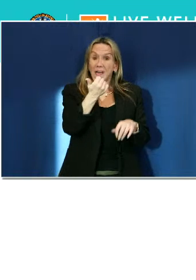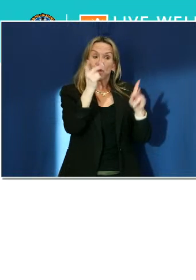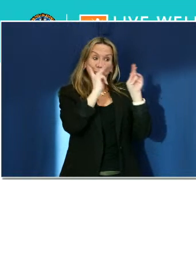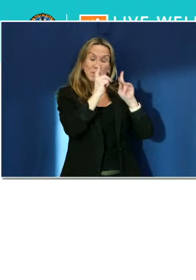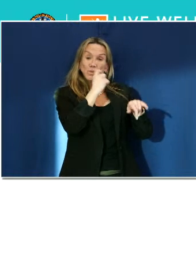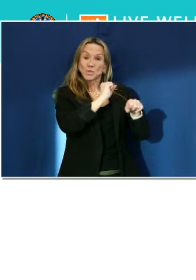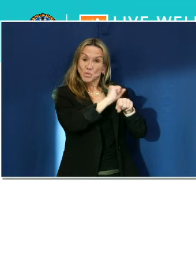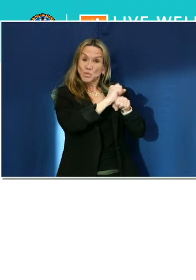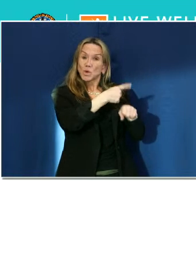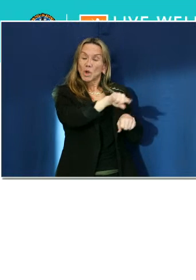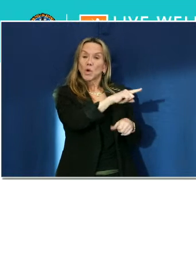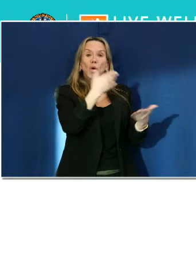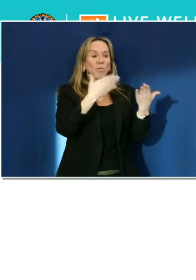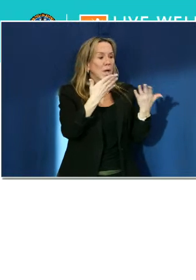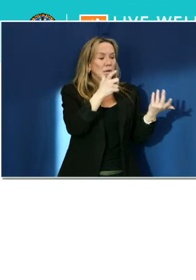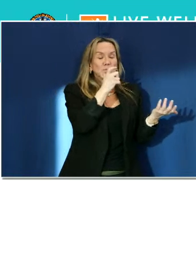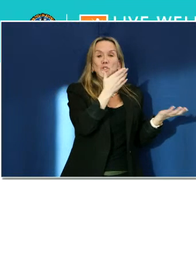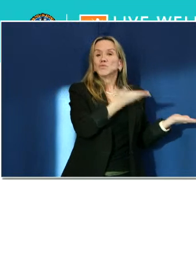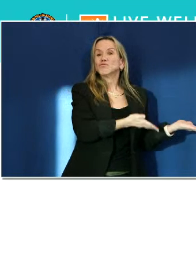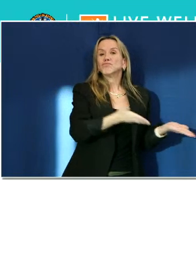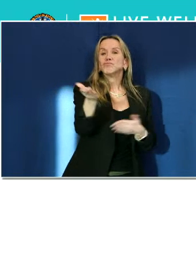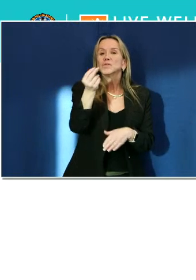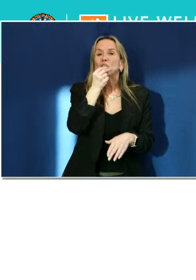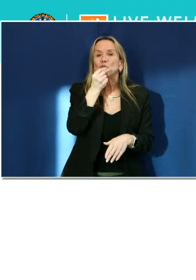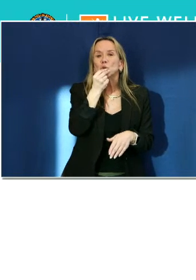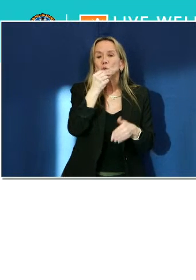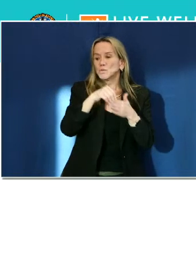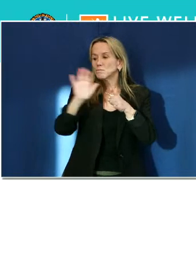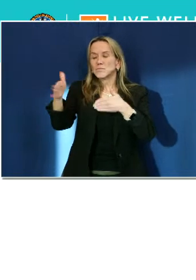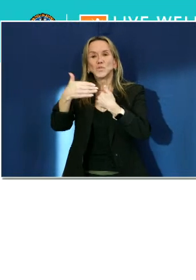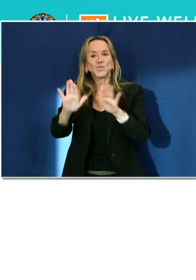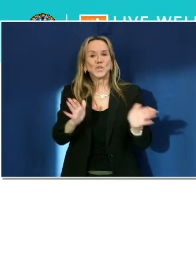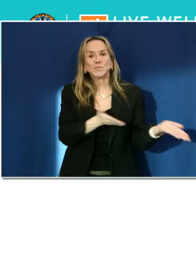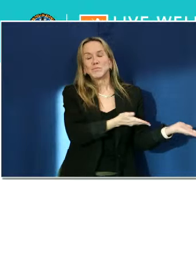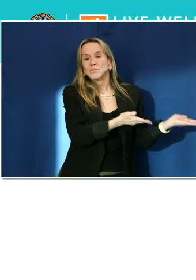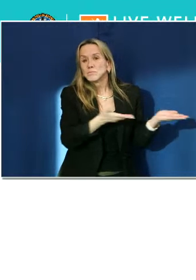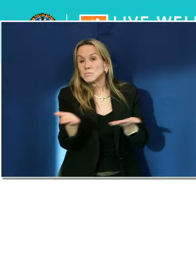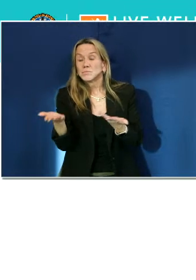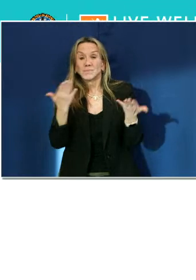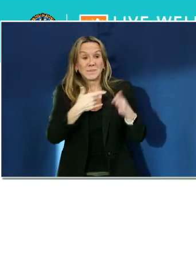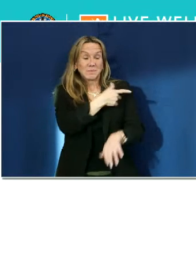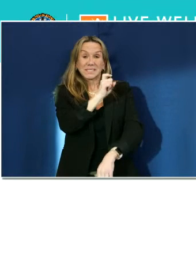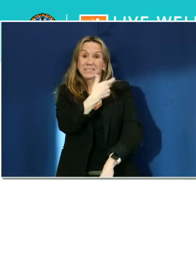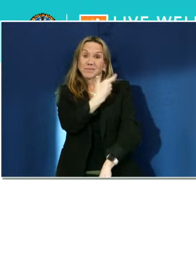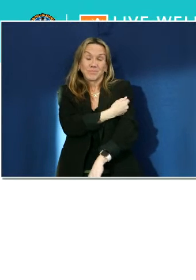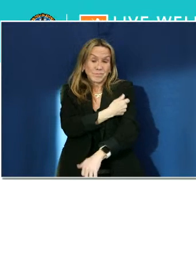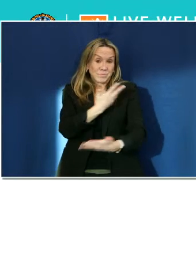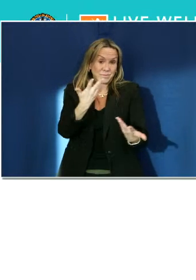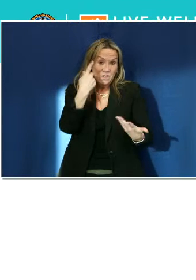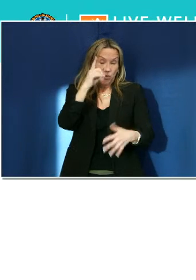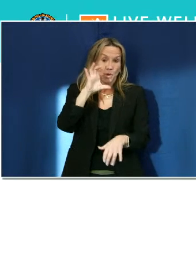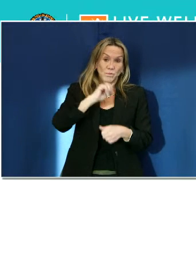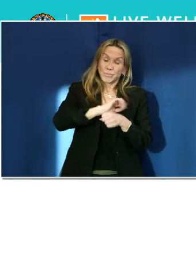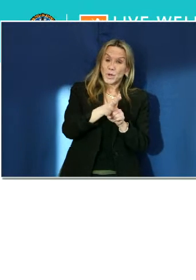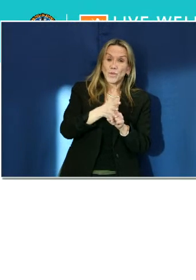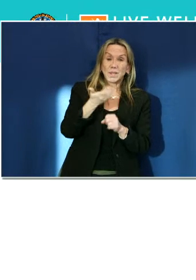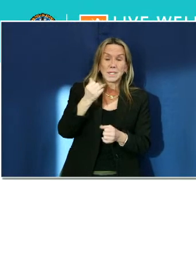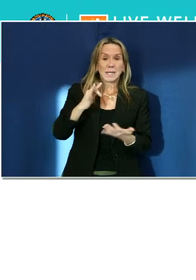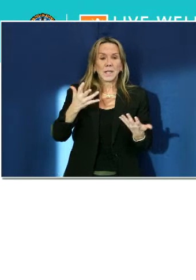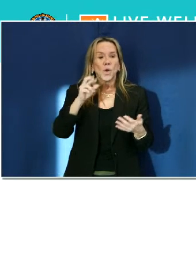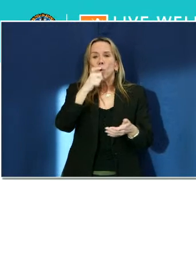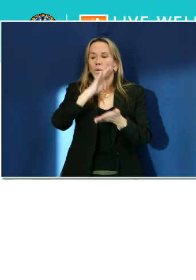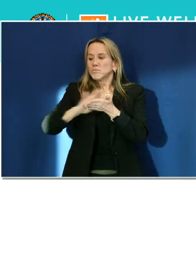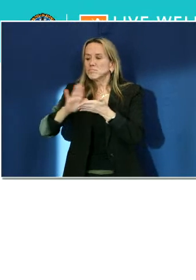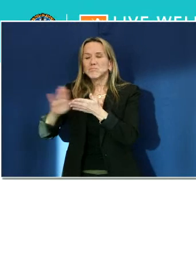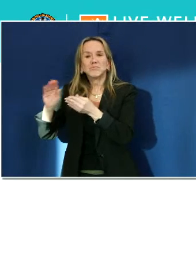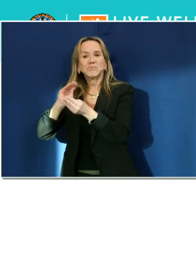personnel that might take food to individuals in their rooms that would have COVID-19, or maintenance